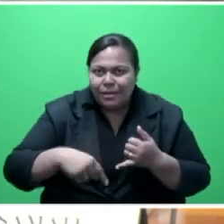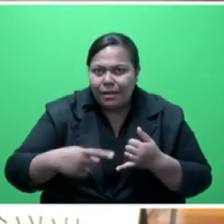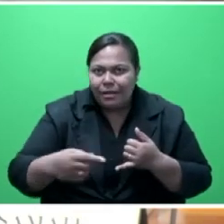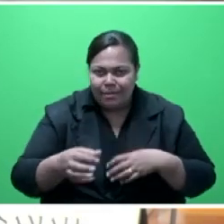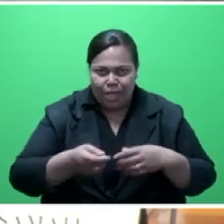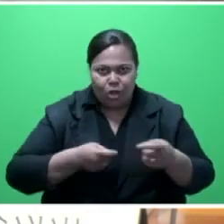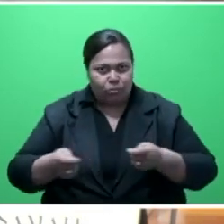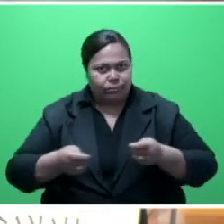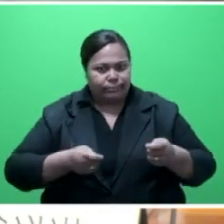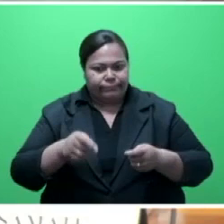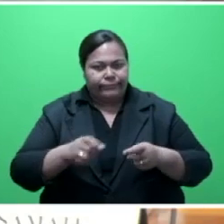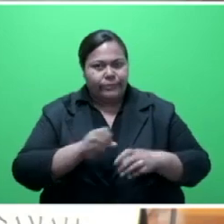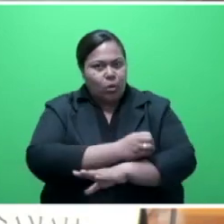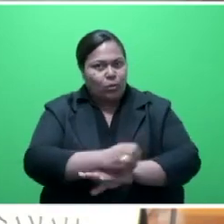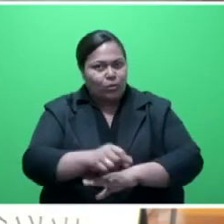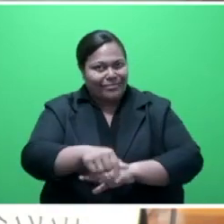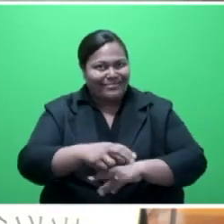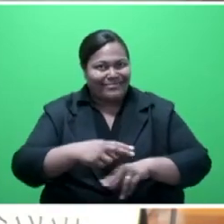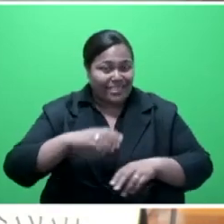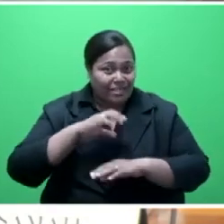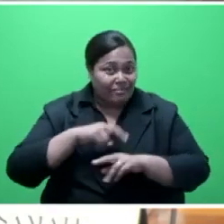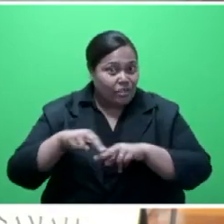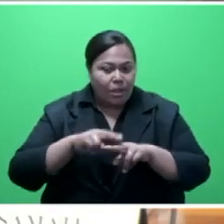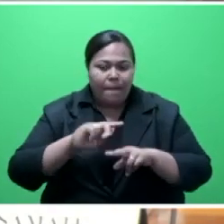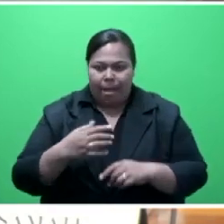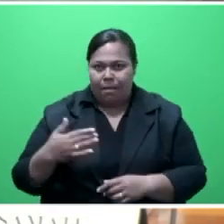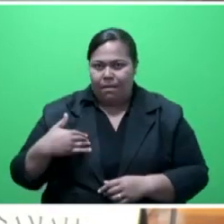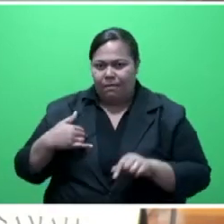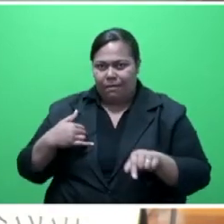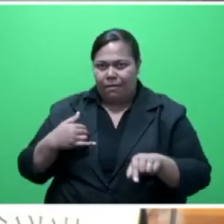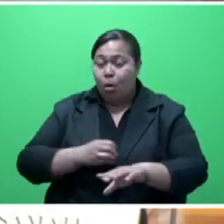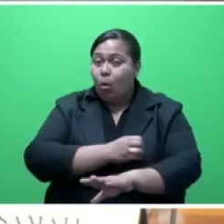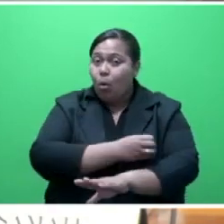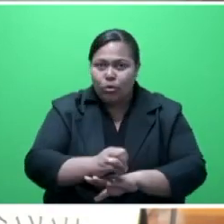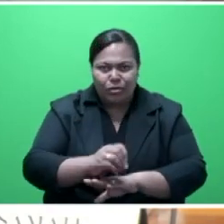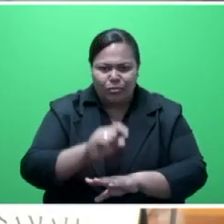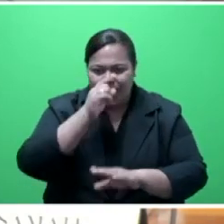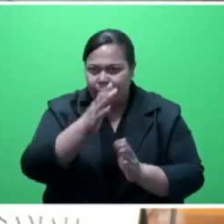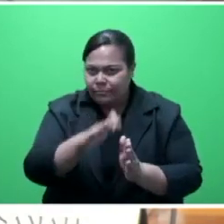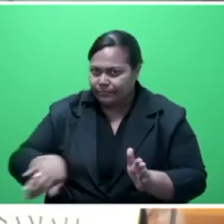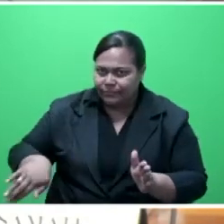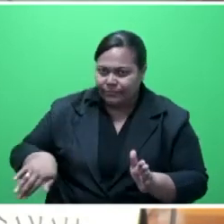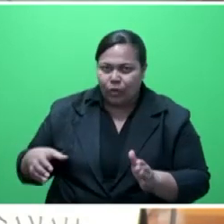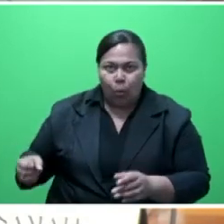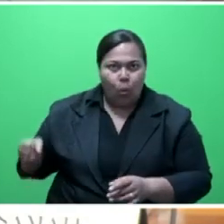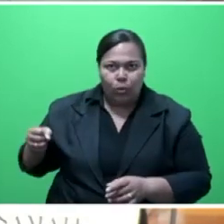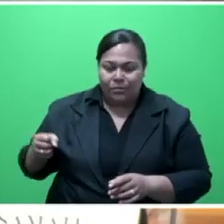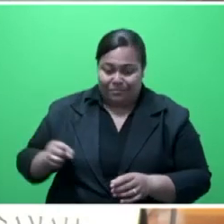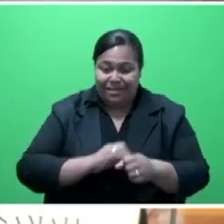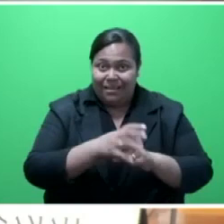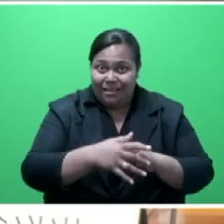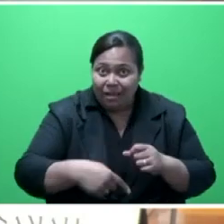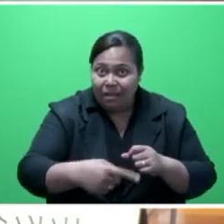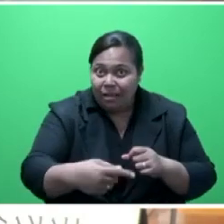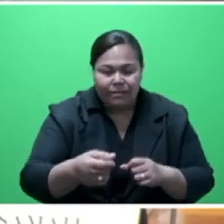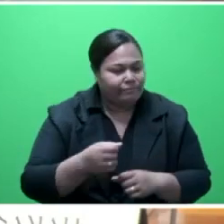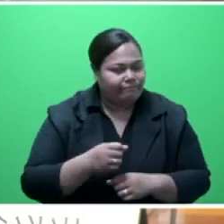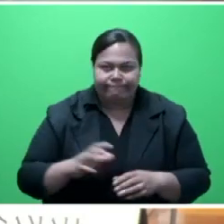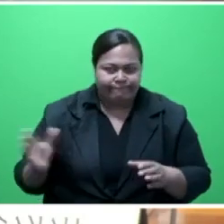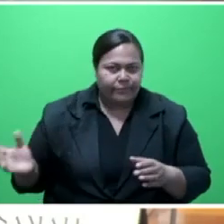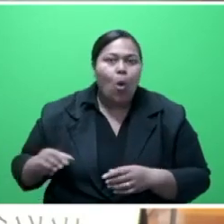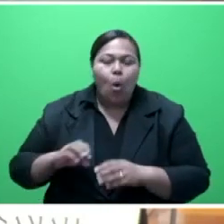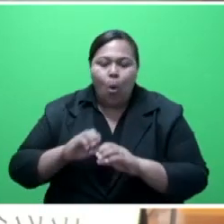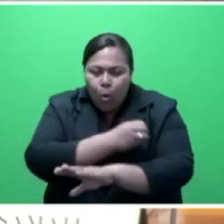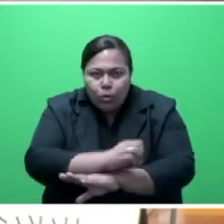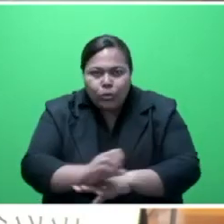leading from the front. But the health of our oceans cannot fall by the wayside, especially as the coronavirus cyclone churns. To